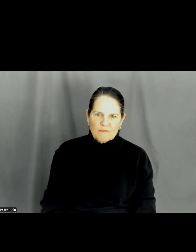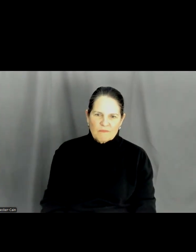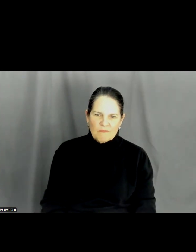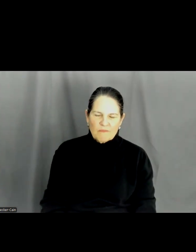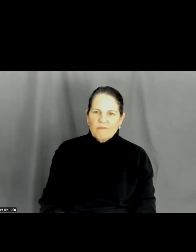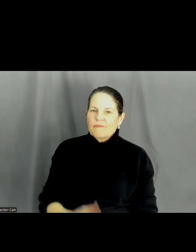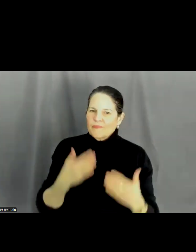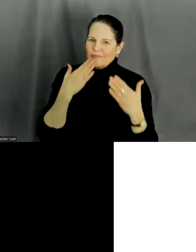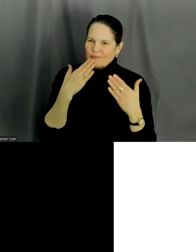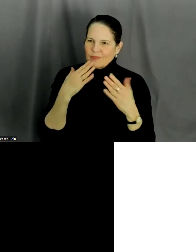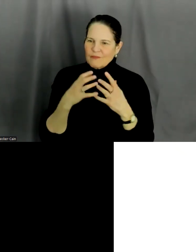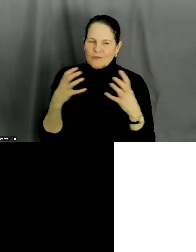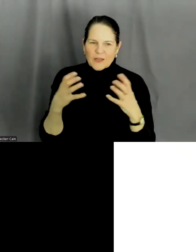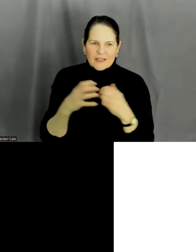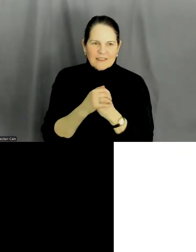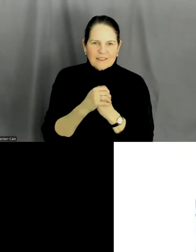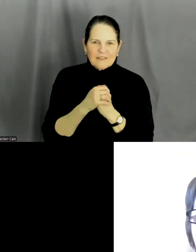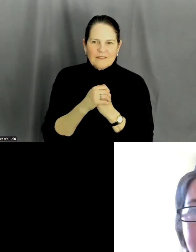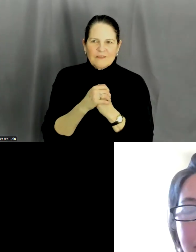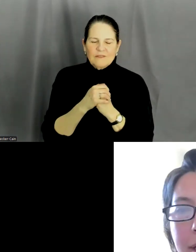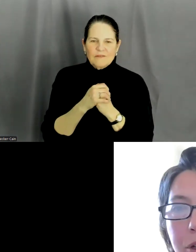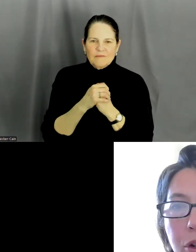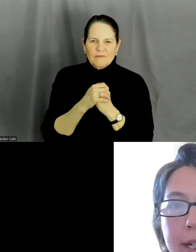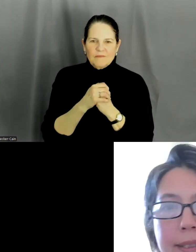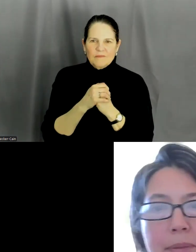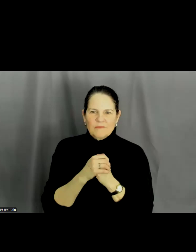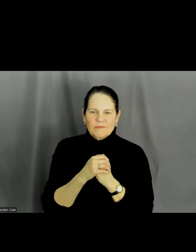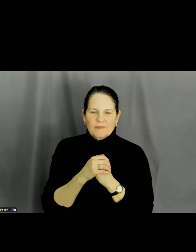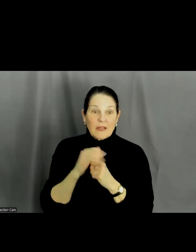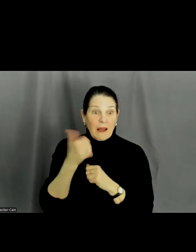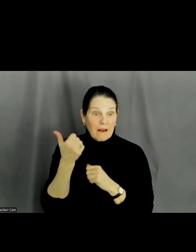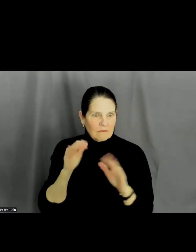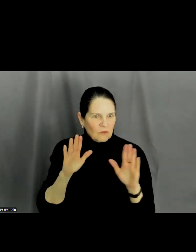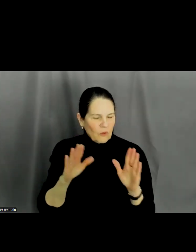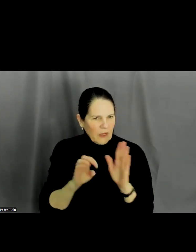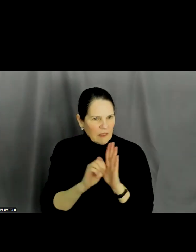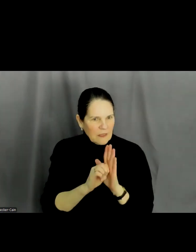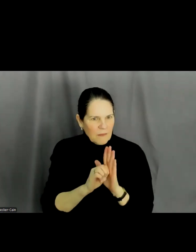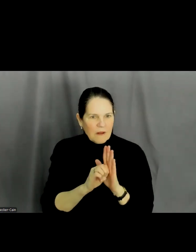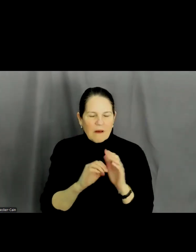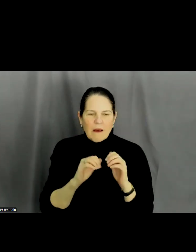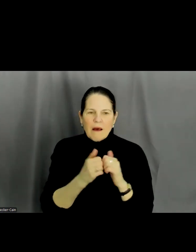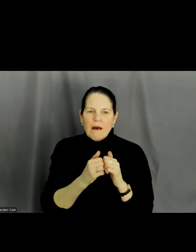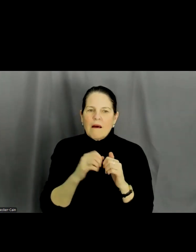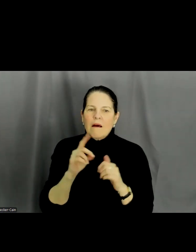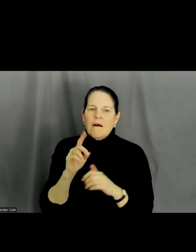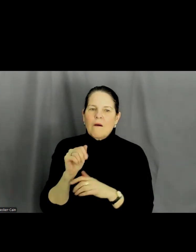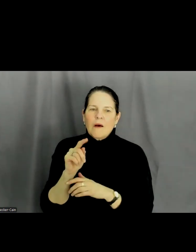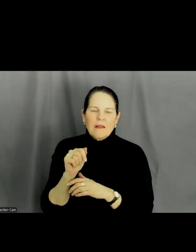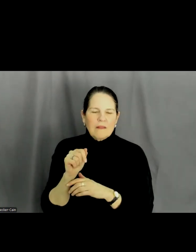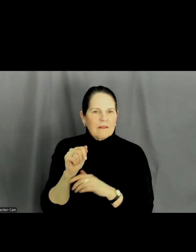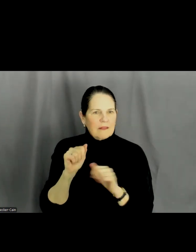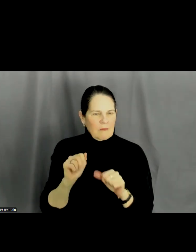Thank you so much, Georgia. And so another great example of how data can be used